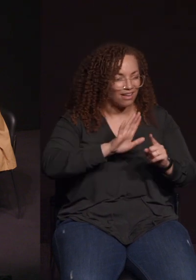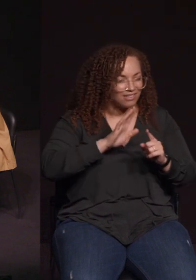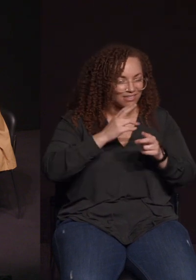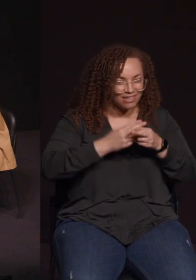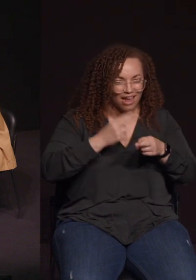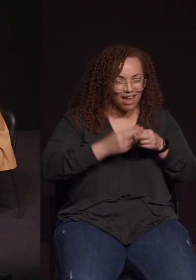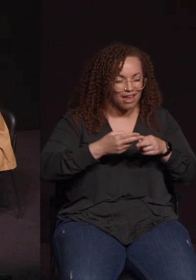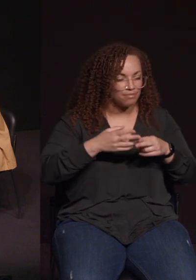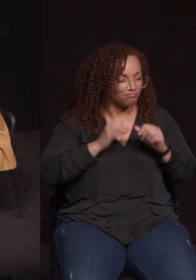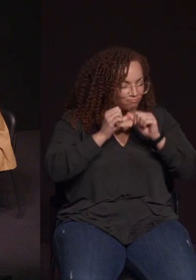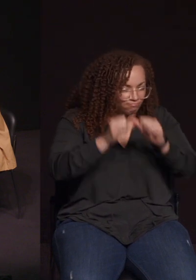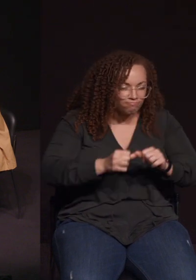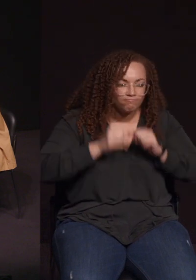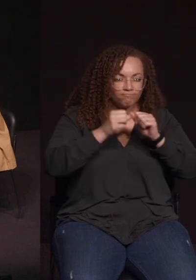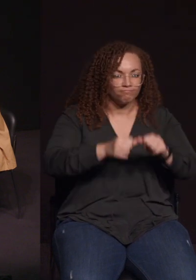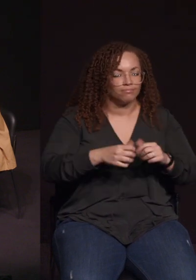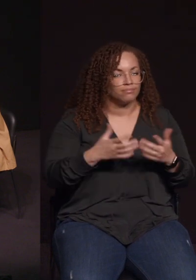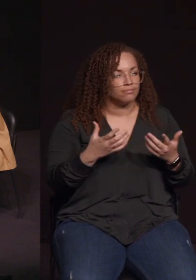This is really,